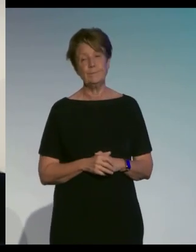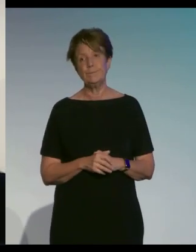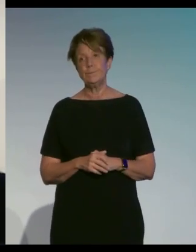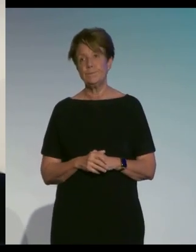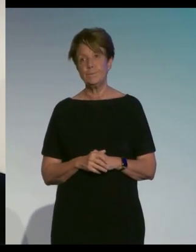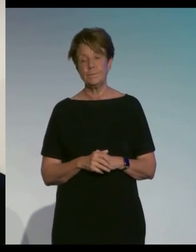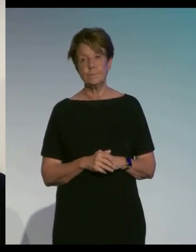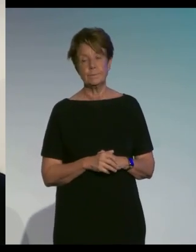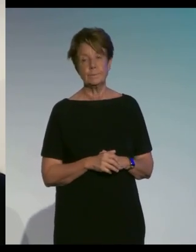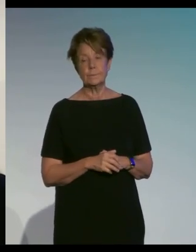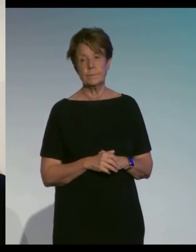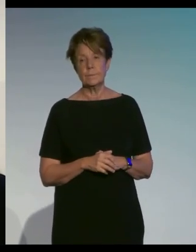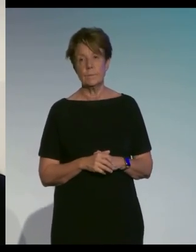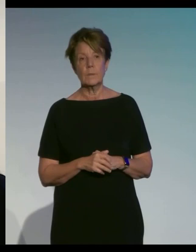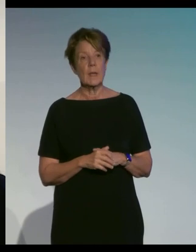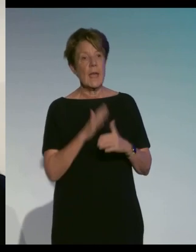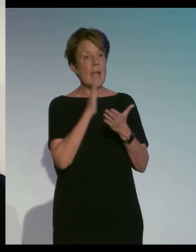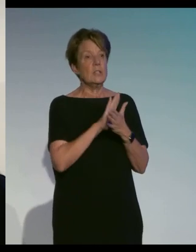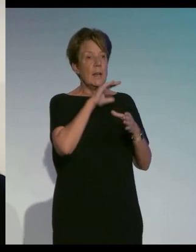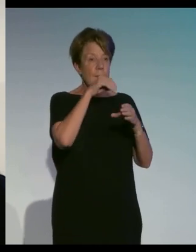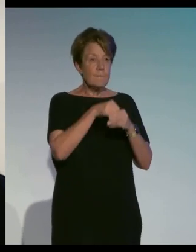involved Adami coal